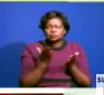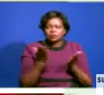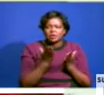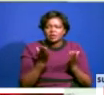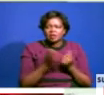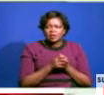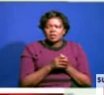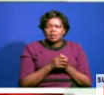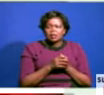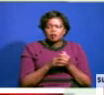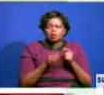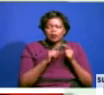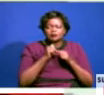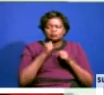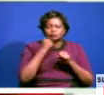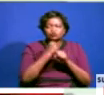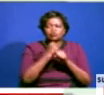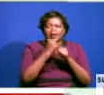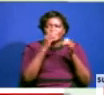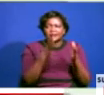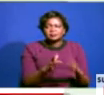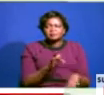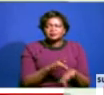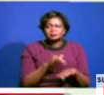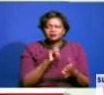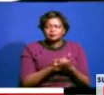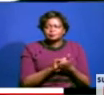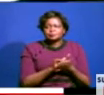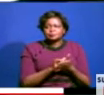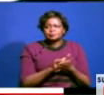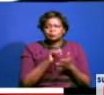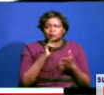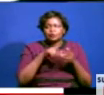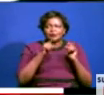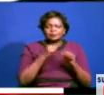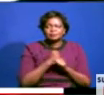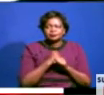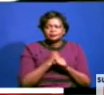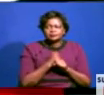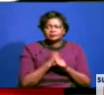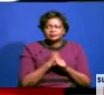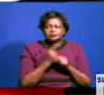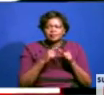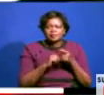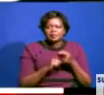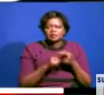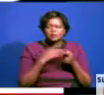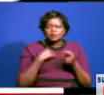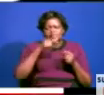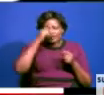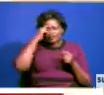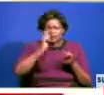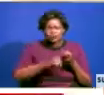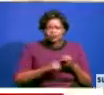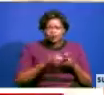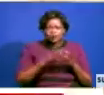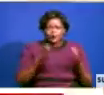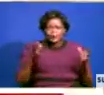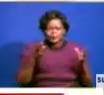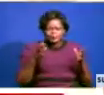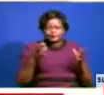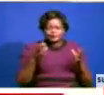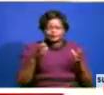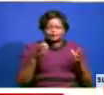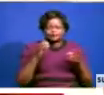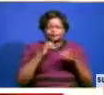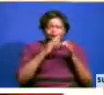on employees affected by that, what needs to be done. In addition, they want the government to expand the pool of investors to